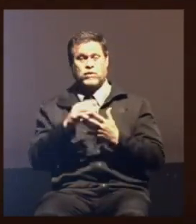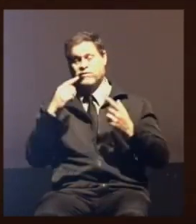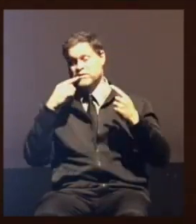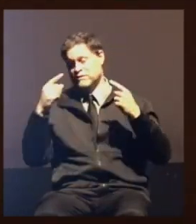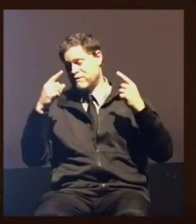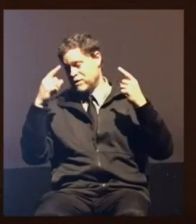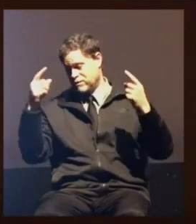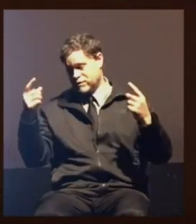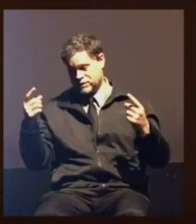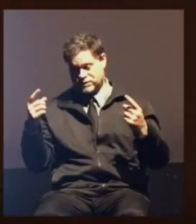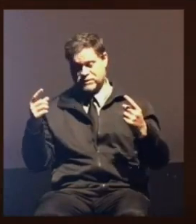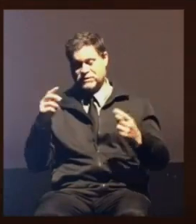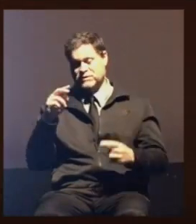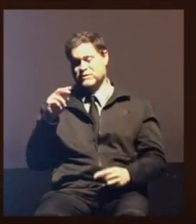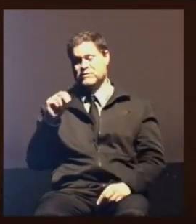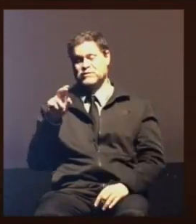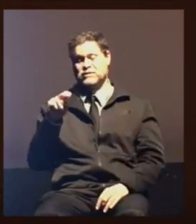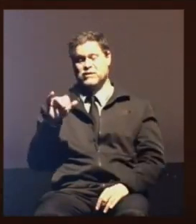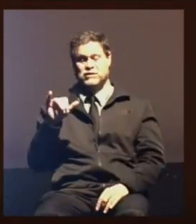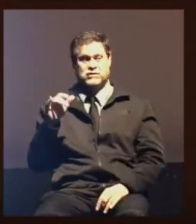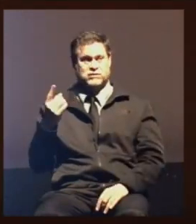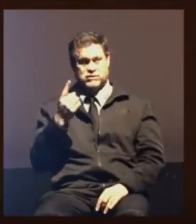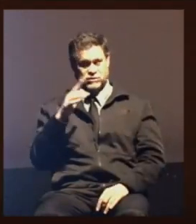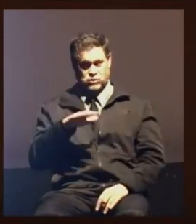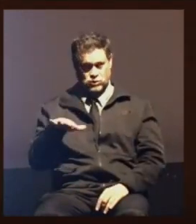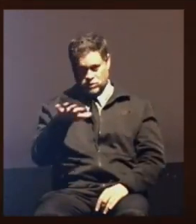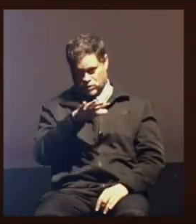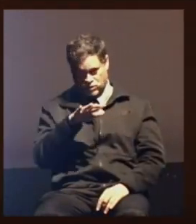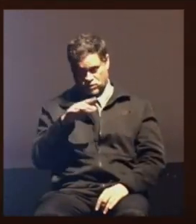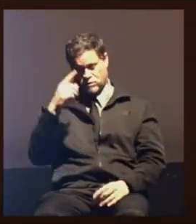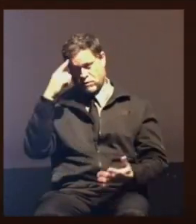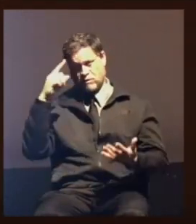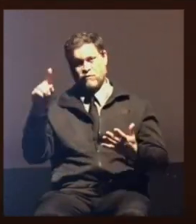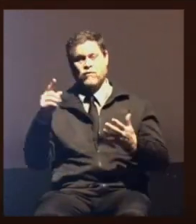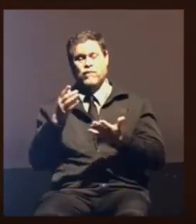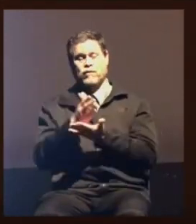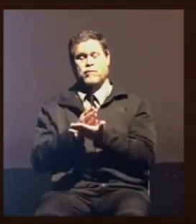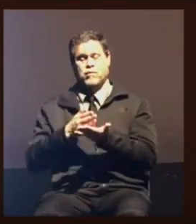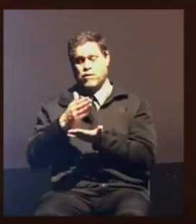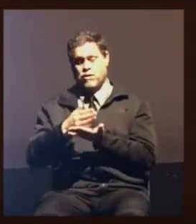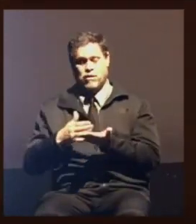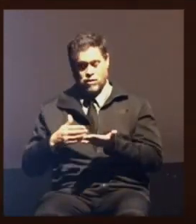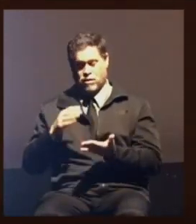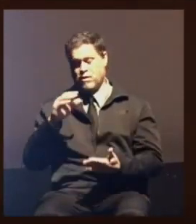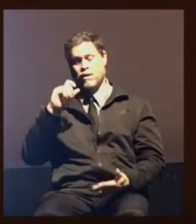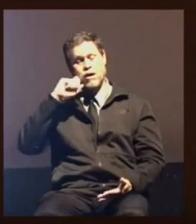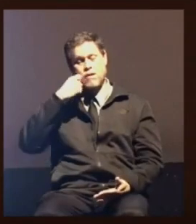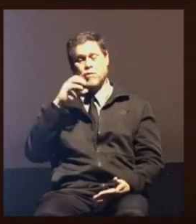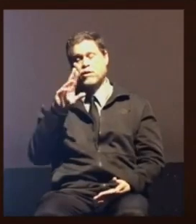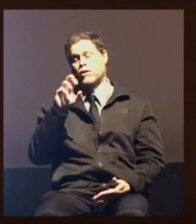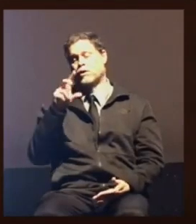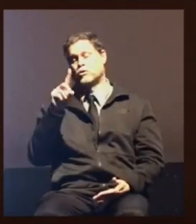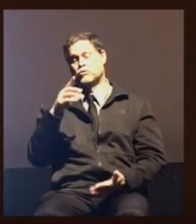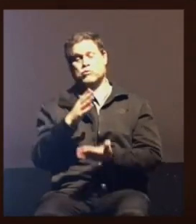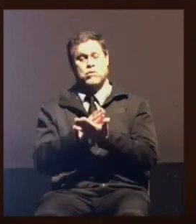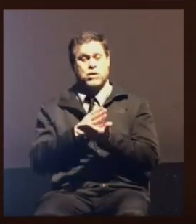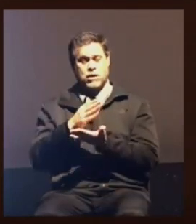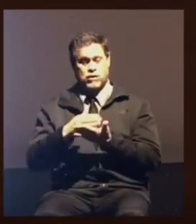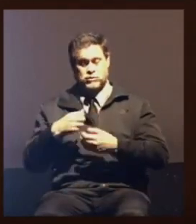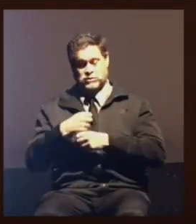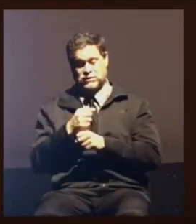famous. Nancy's over here somewhere, my wife. She's famous for these pies she makes, apple custard pie, and she used to